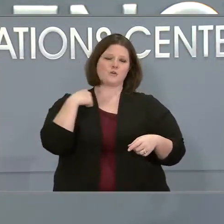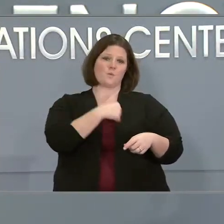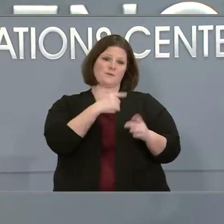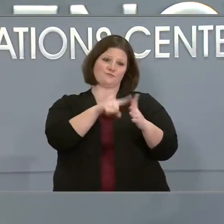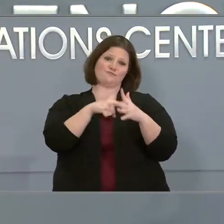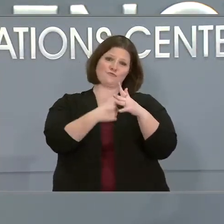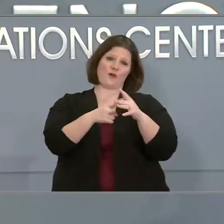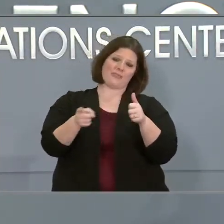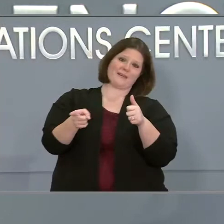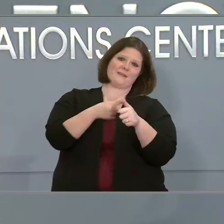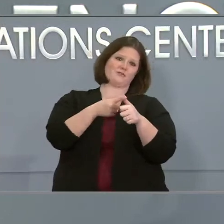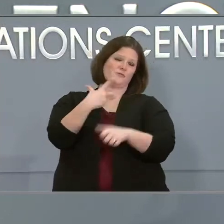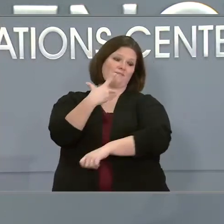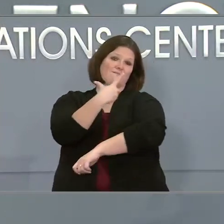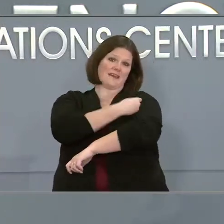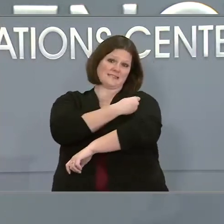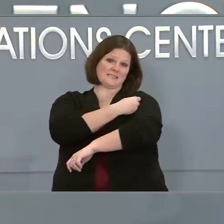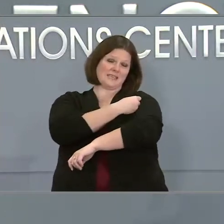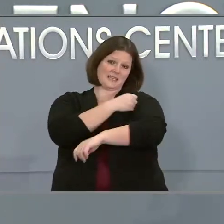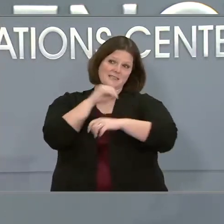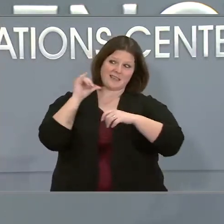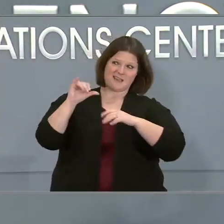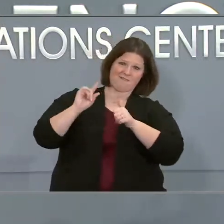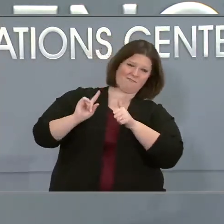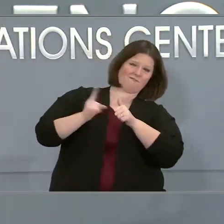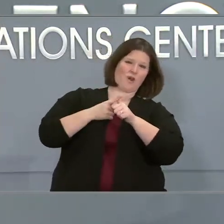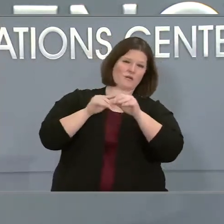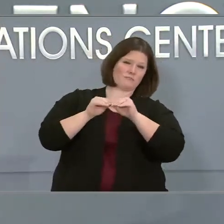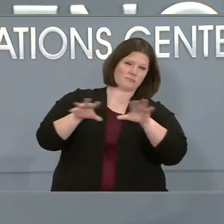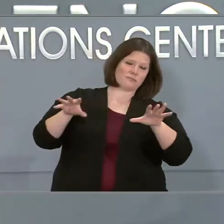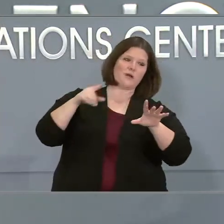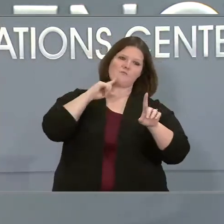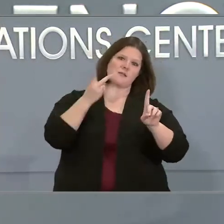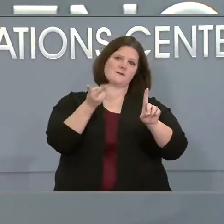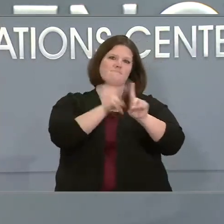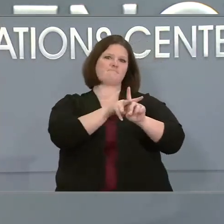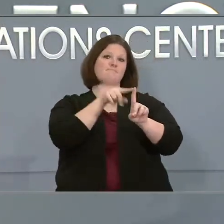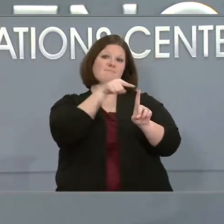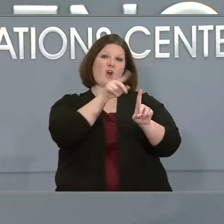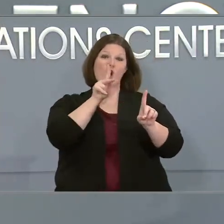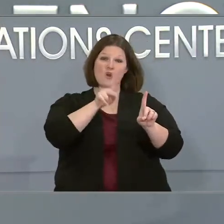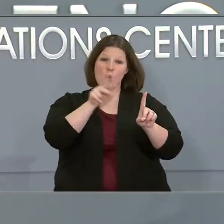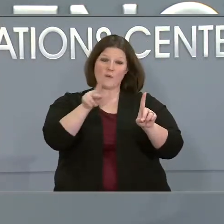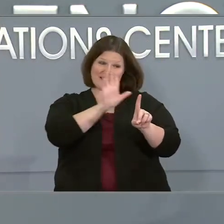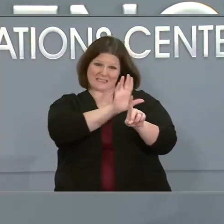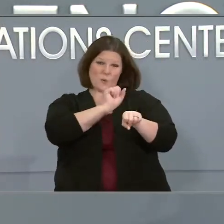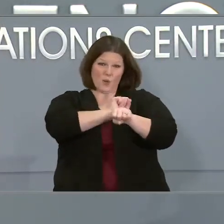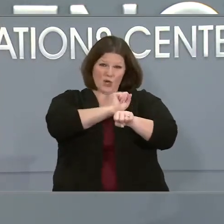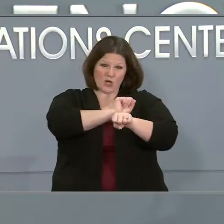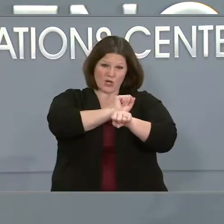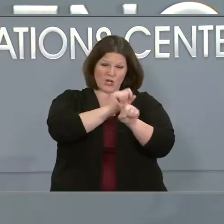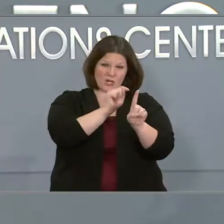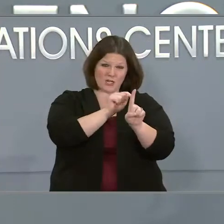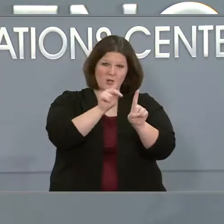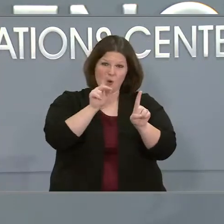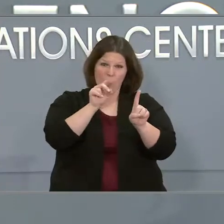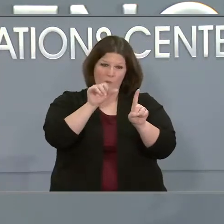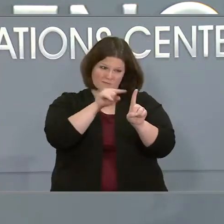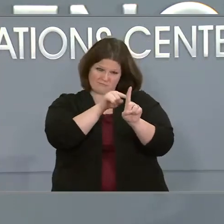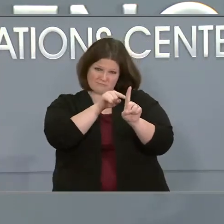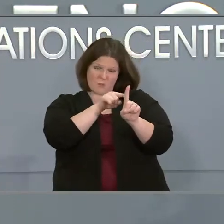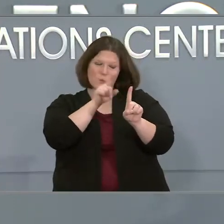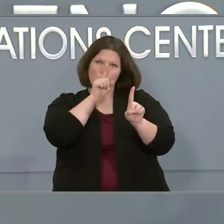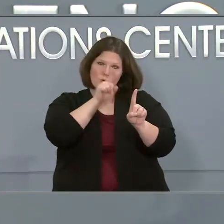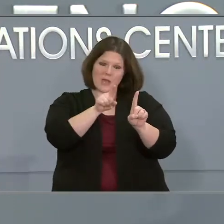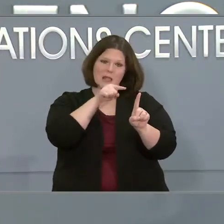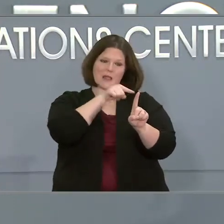initial vaccine effort, and we were able to really charge that into high gear. That was his work. And so I think he really has his hand